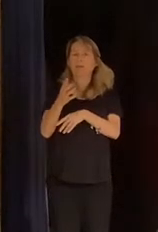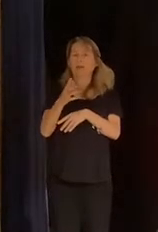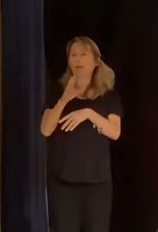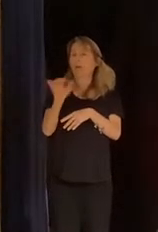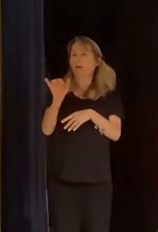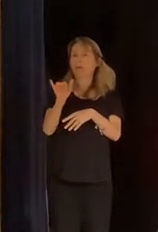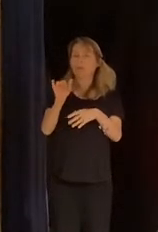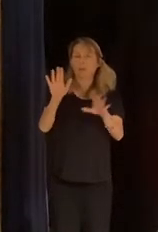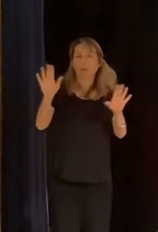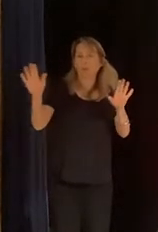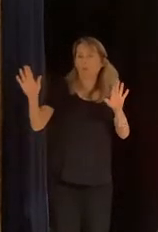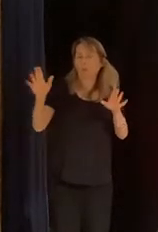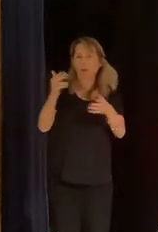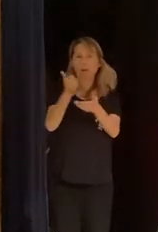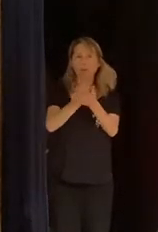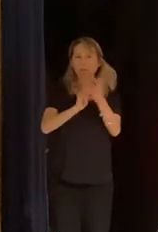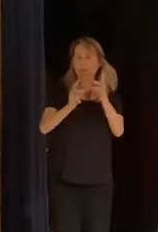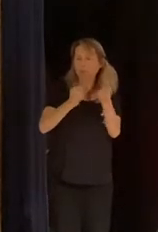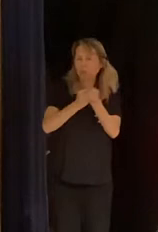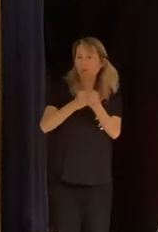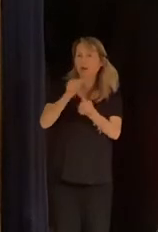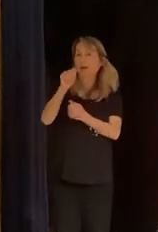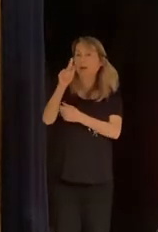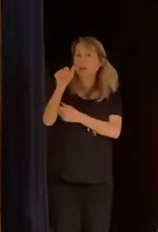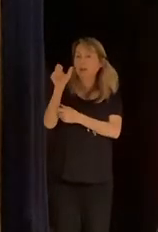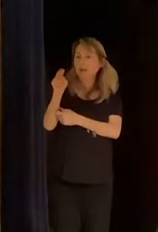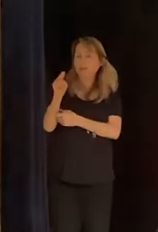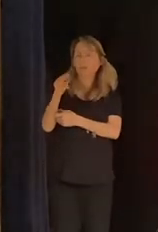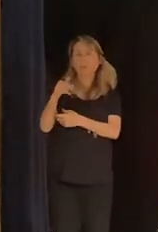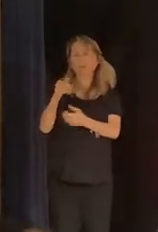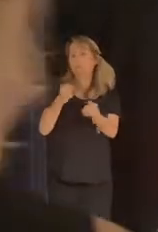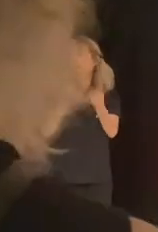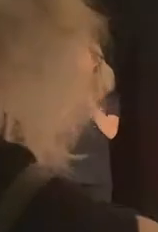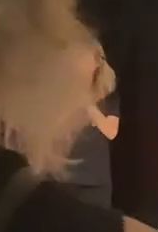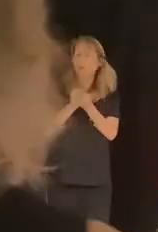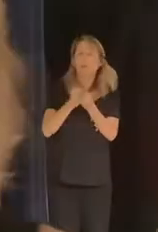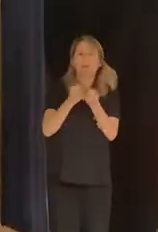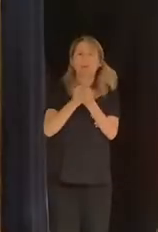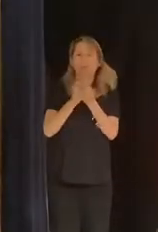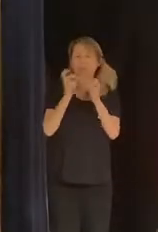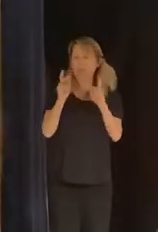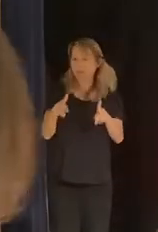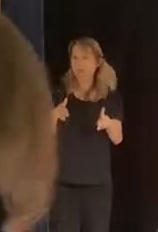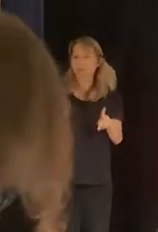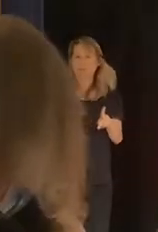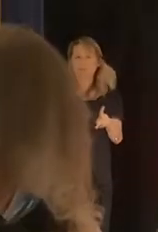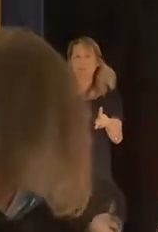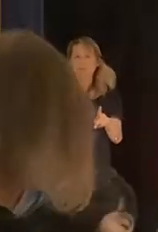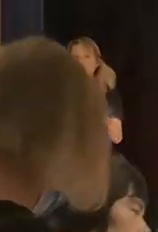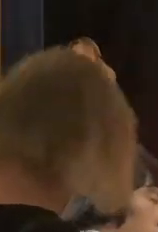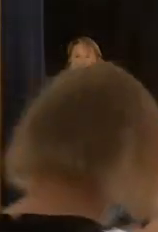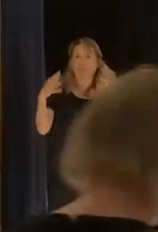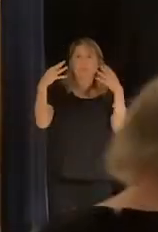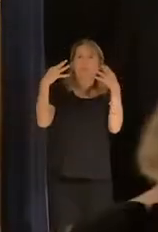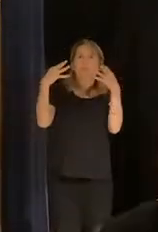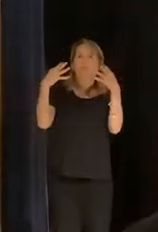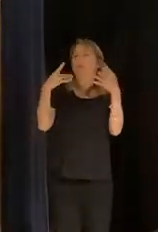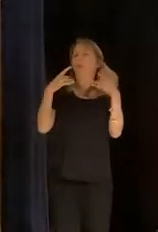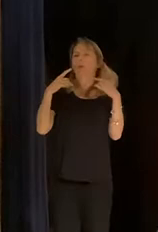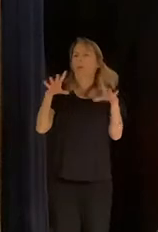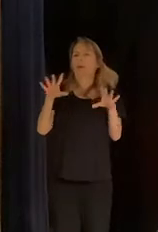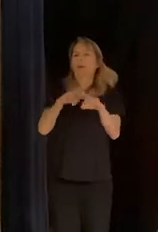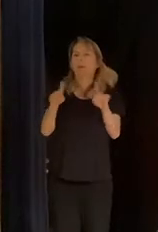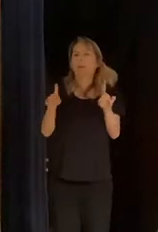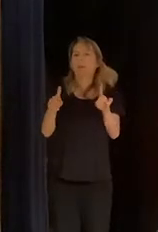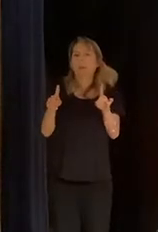his peers. Alan is a very positive, supportive force in the school who doesn't like the spotlight,